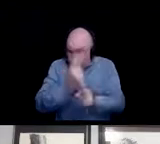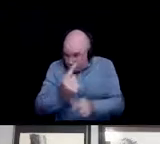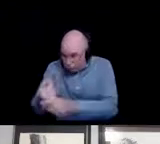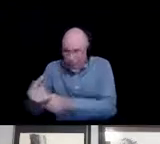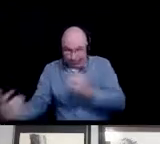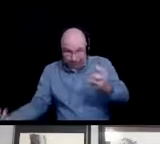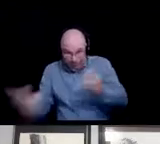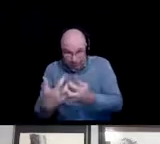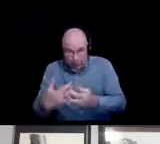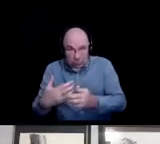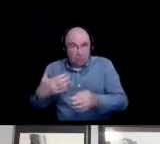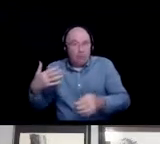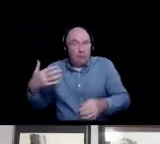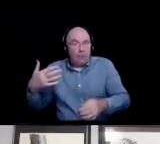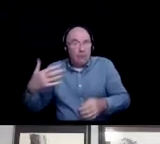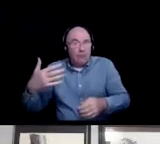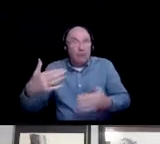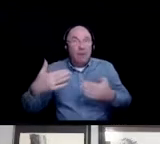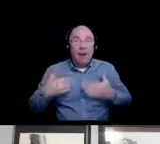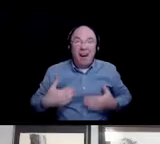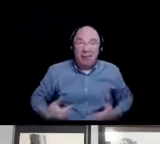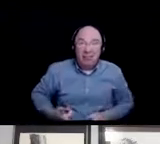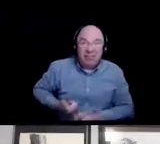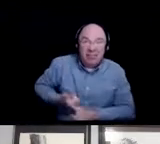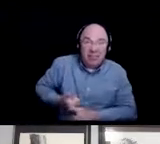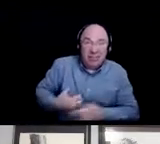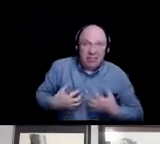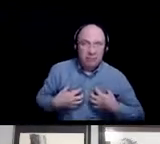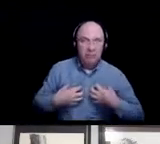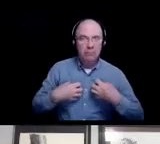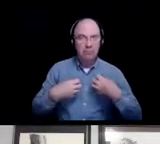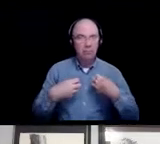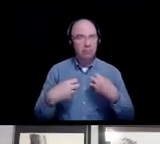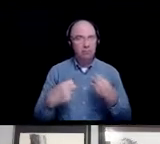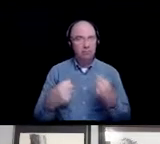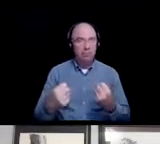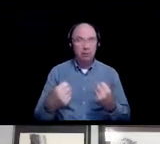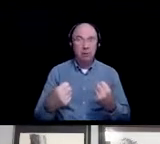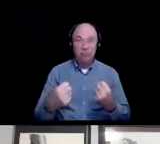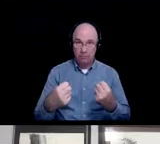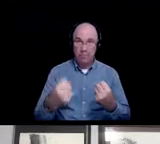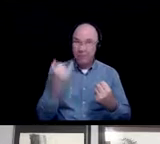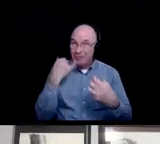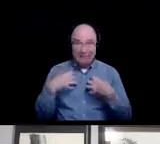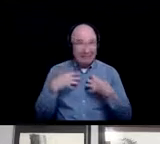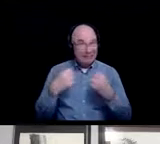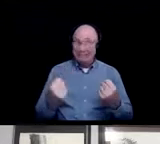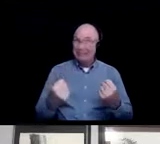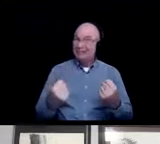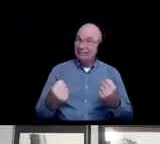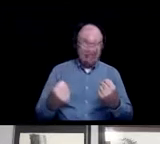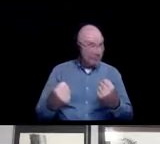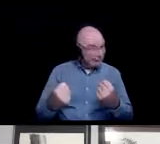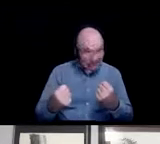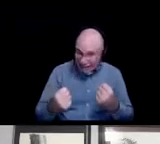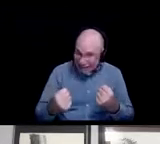over time, your body has the ability to heal. If you don't actually heal, your list of what